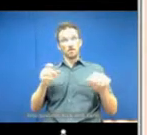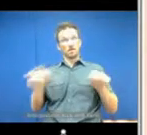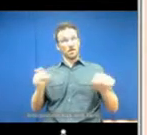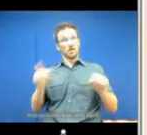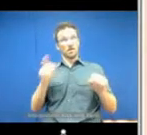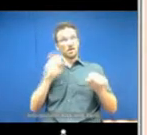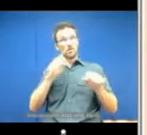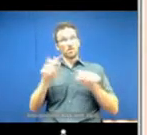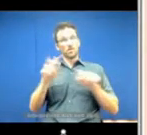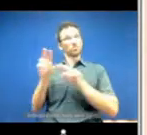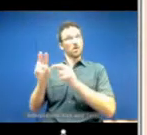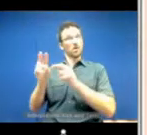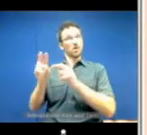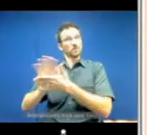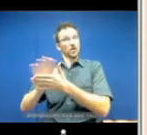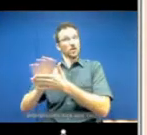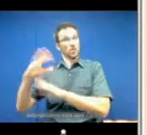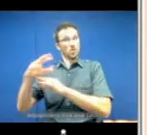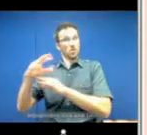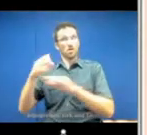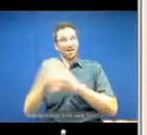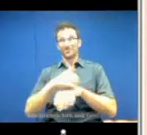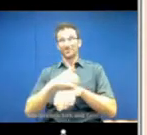find errors then, how do they rectify them?